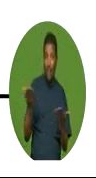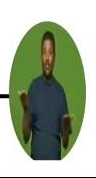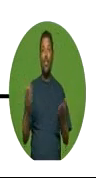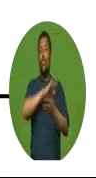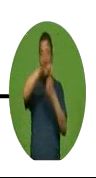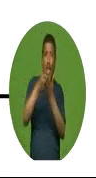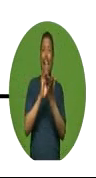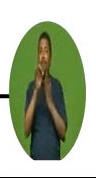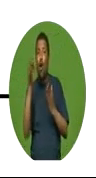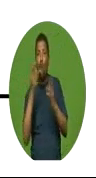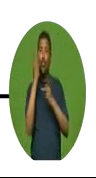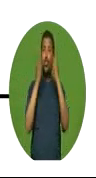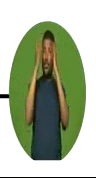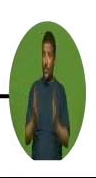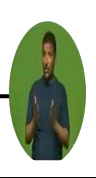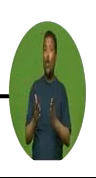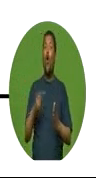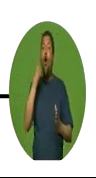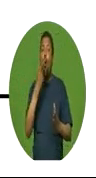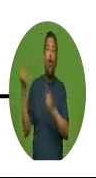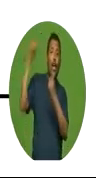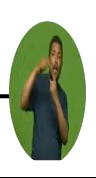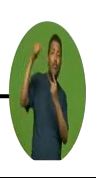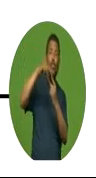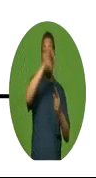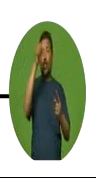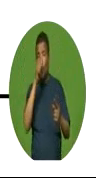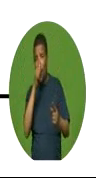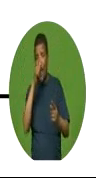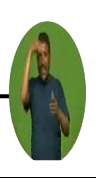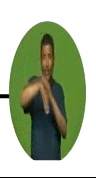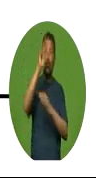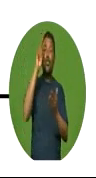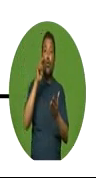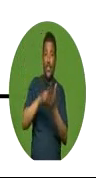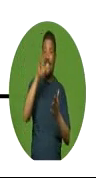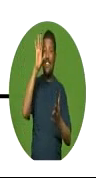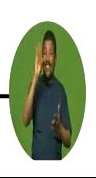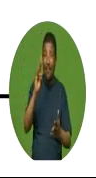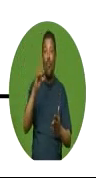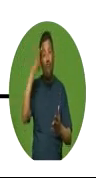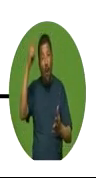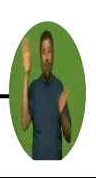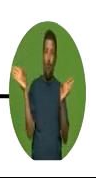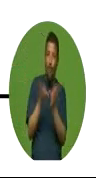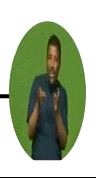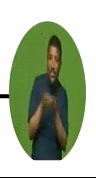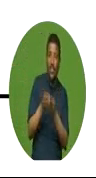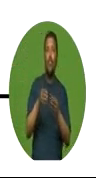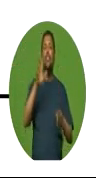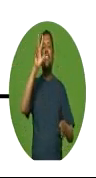total number of tourists who came to Ethiopia in 2007 for conferences